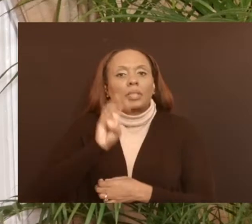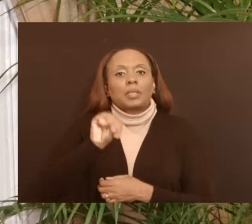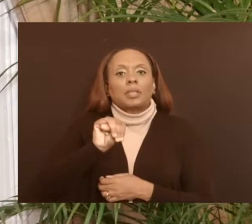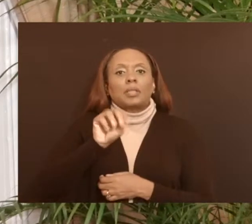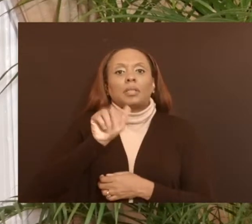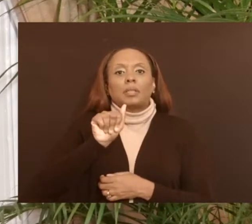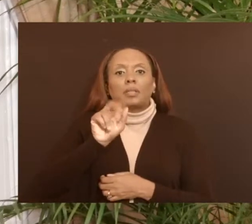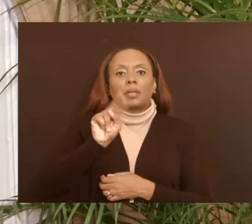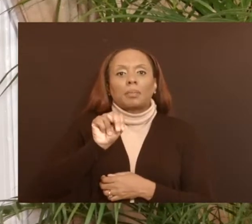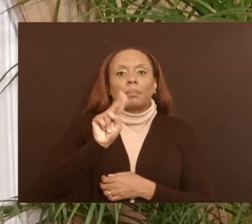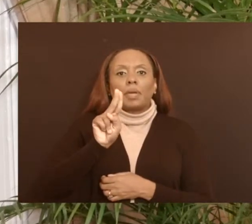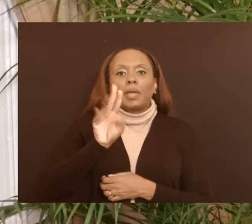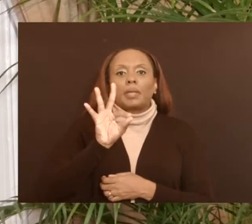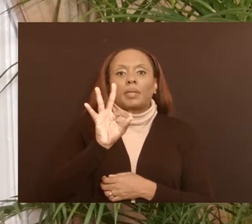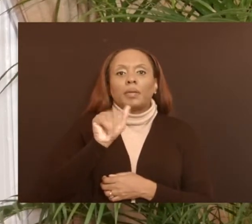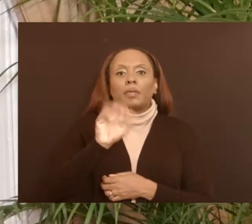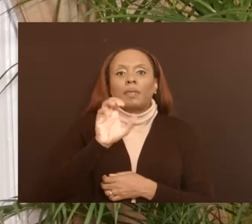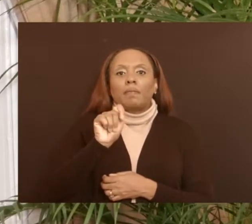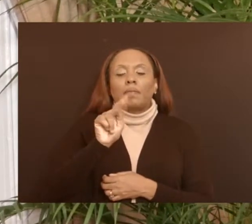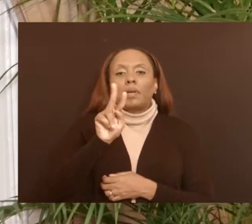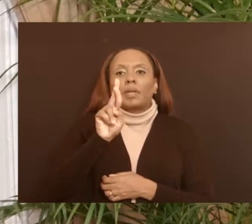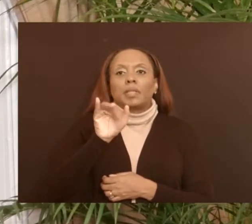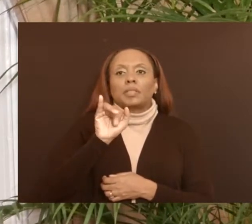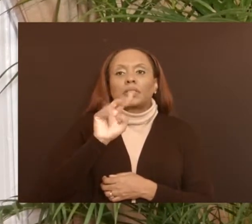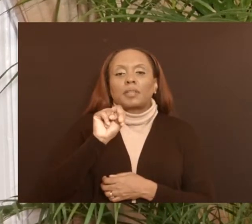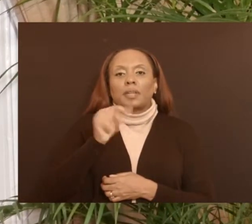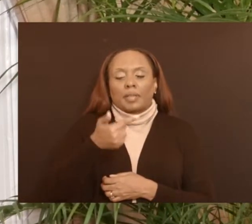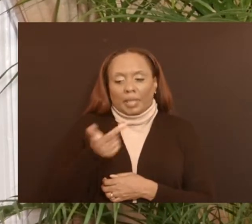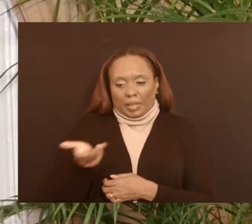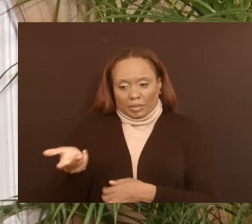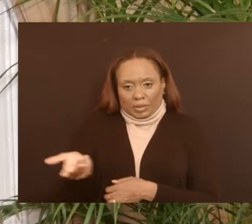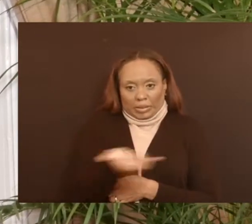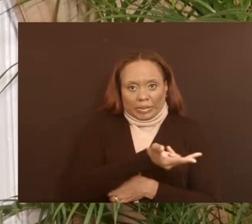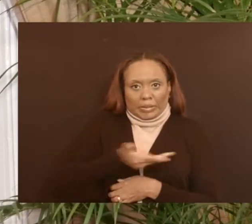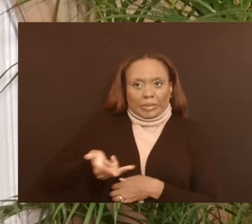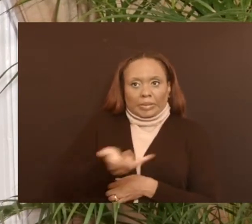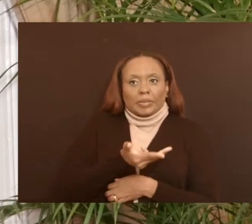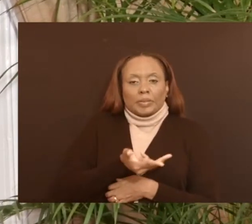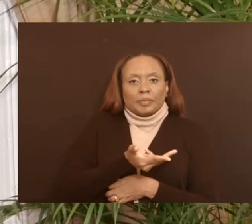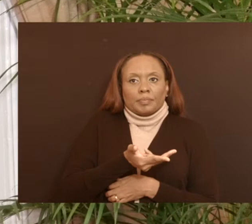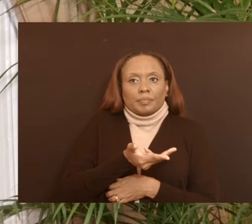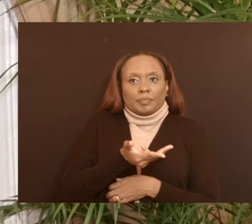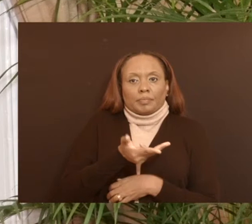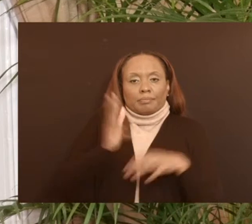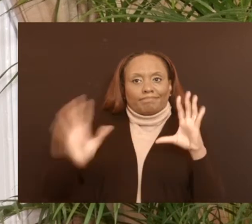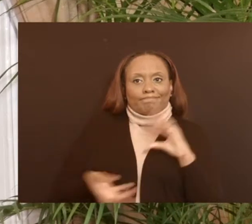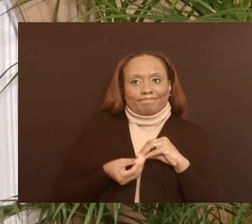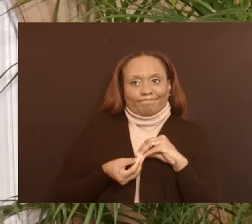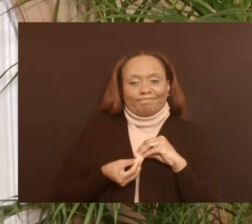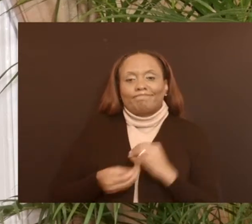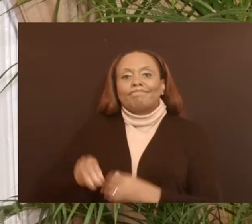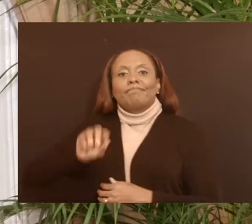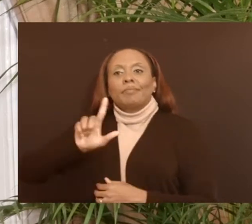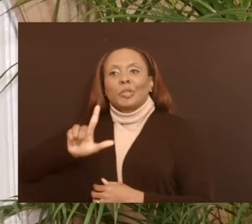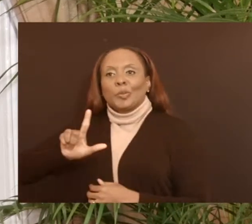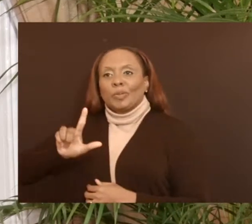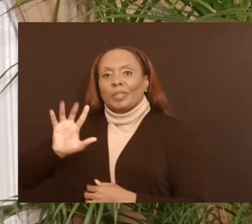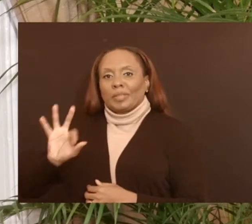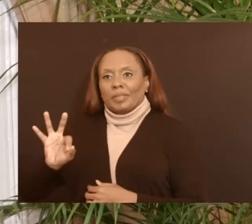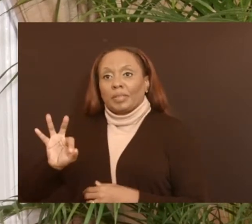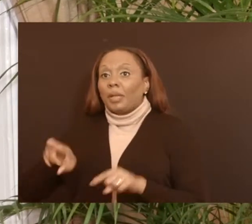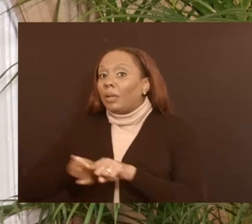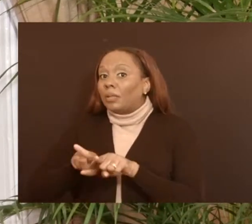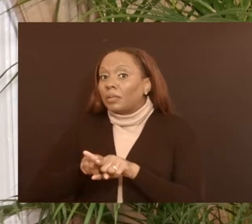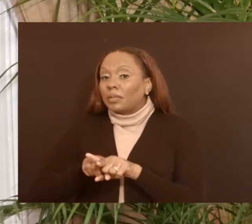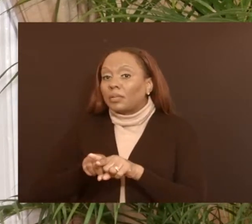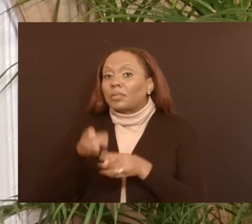of that, those 3 areas, there was some school